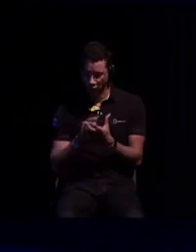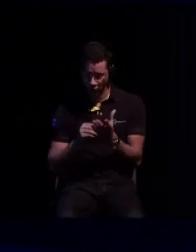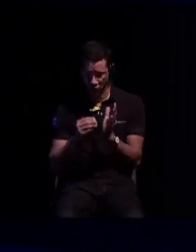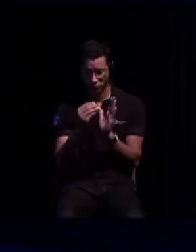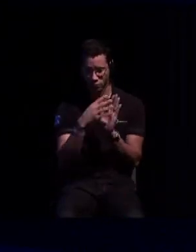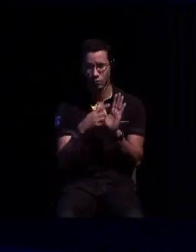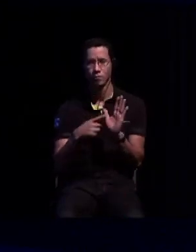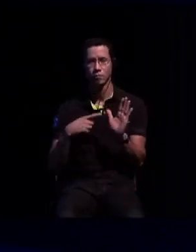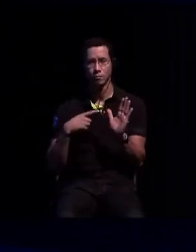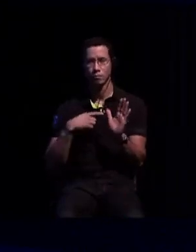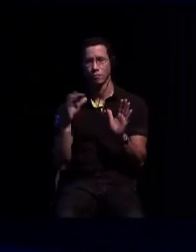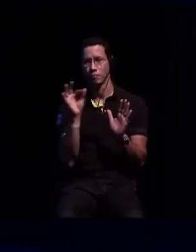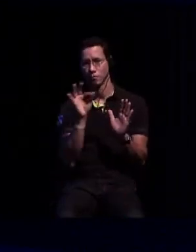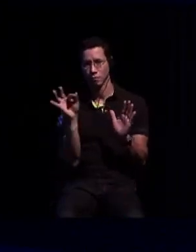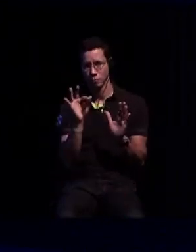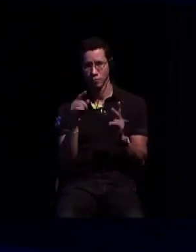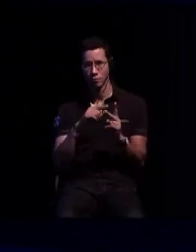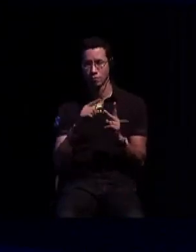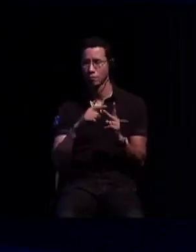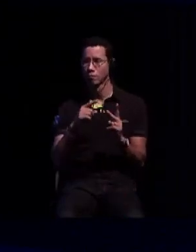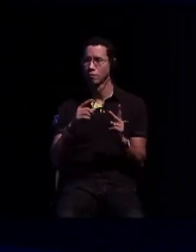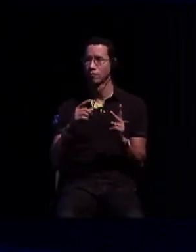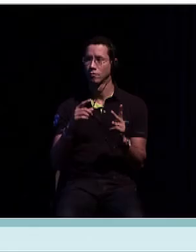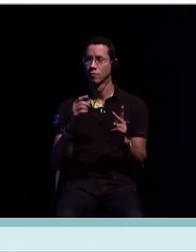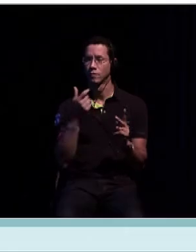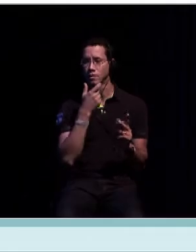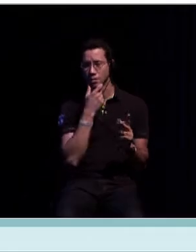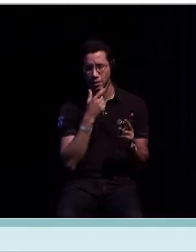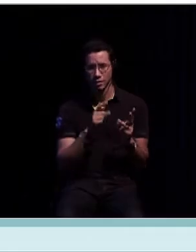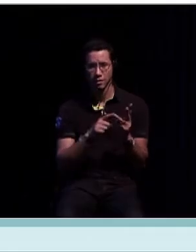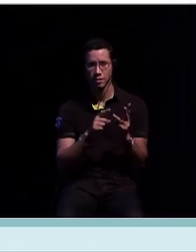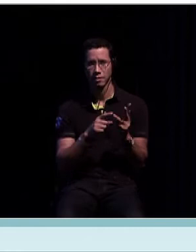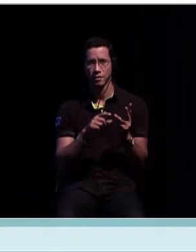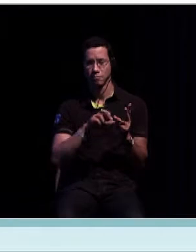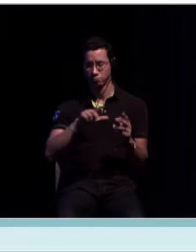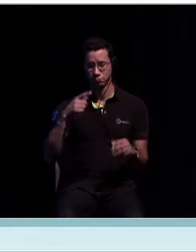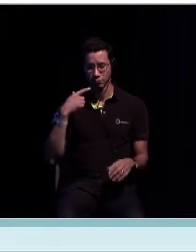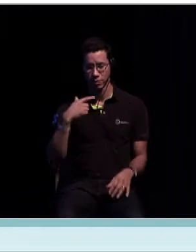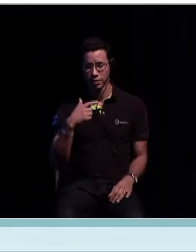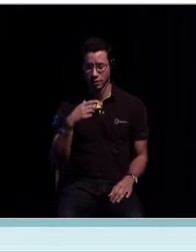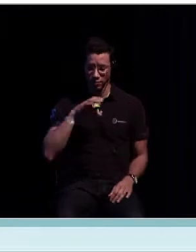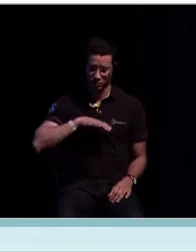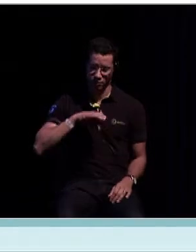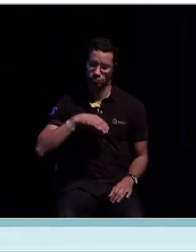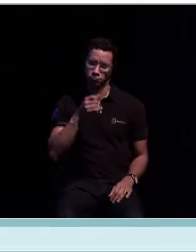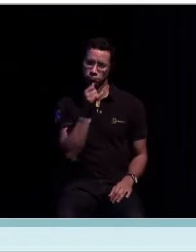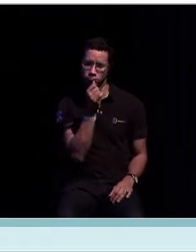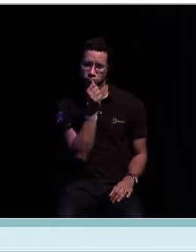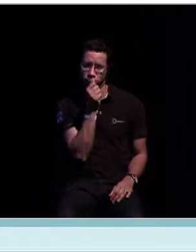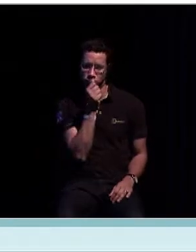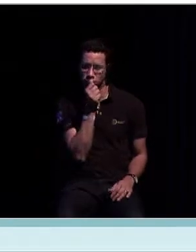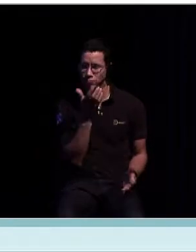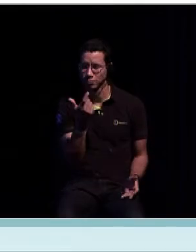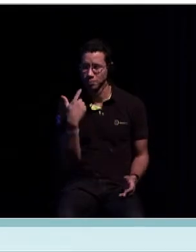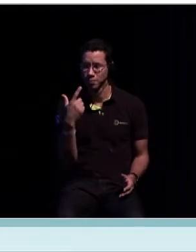I don't have it in Portuguese, I apologize. But these are some of the things that we have said tourism must